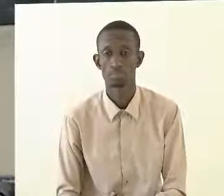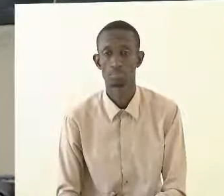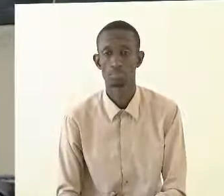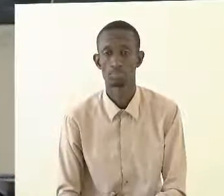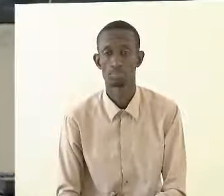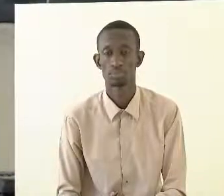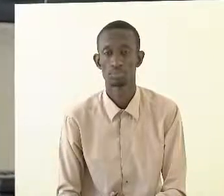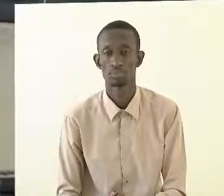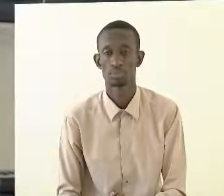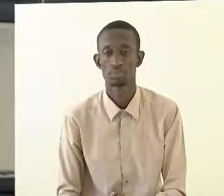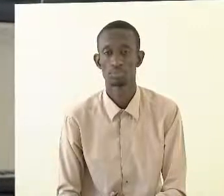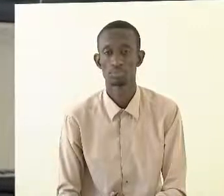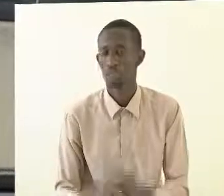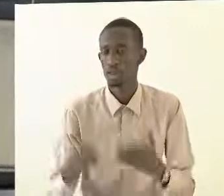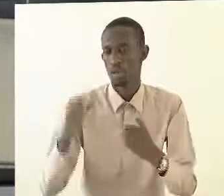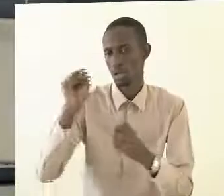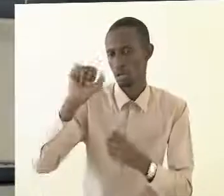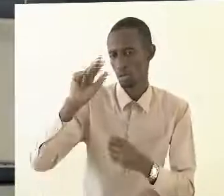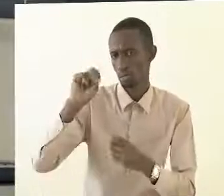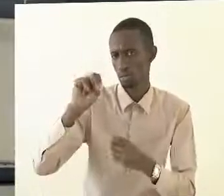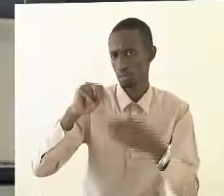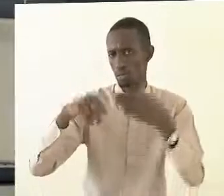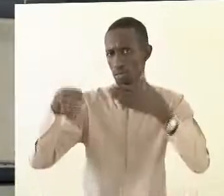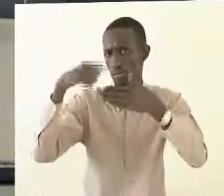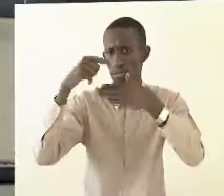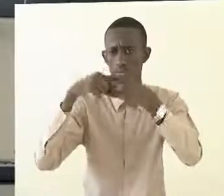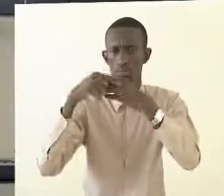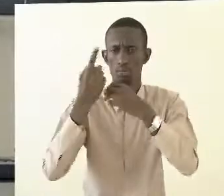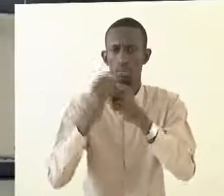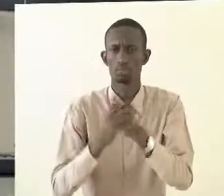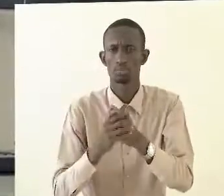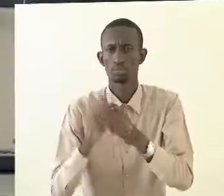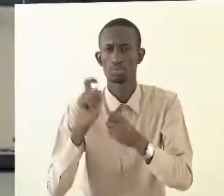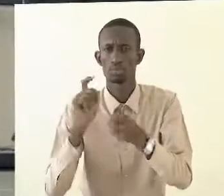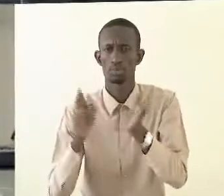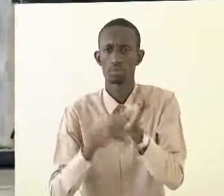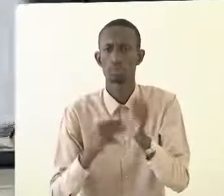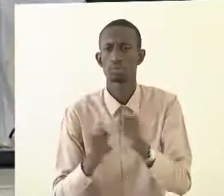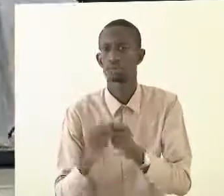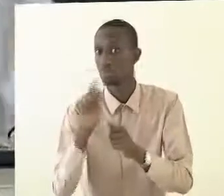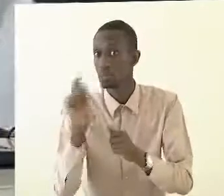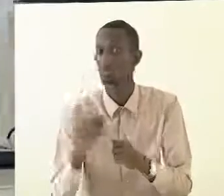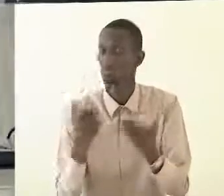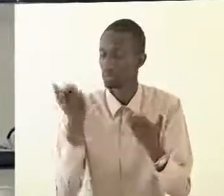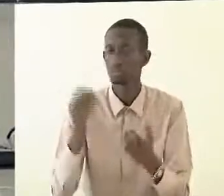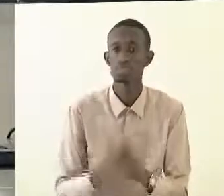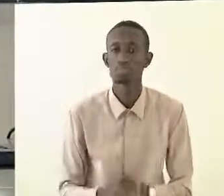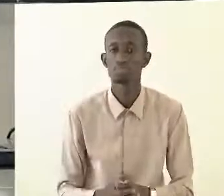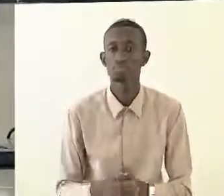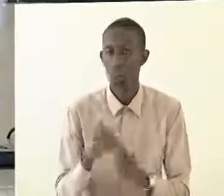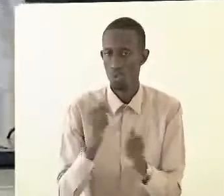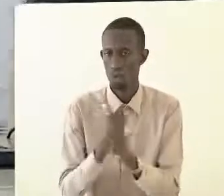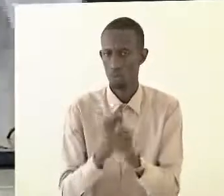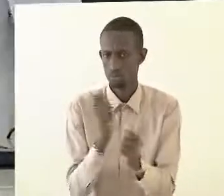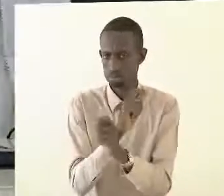let sine inverse of x equals z, for instance. So differentiating